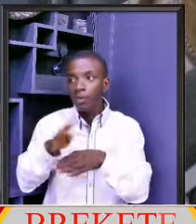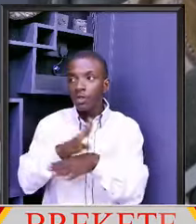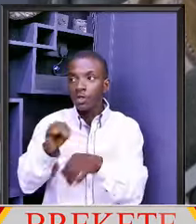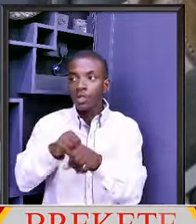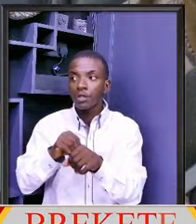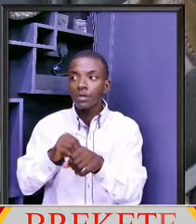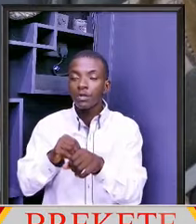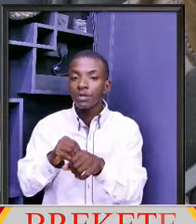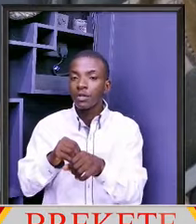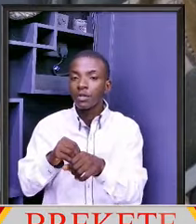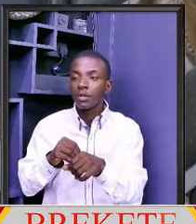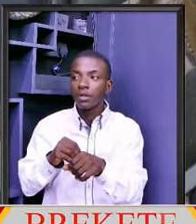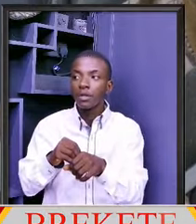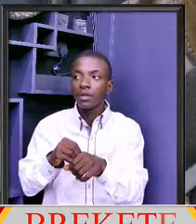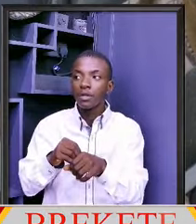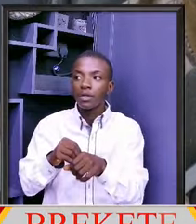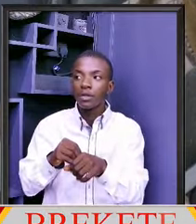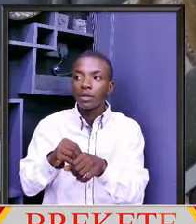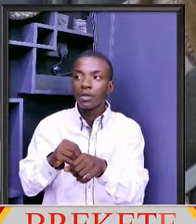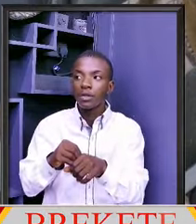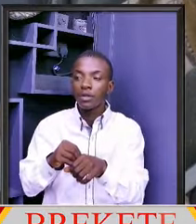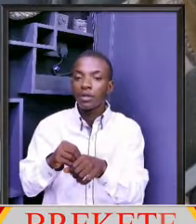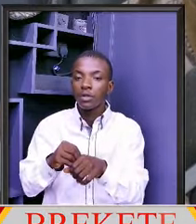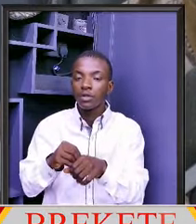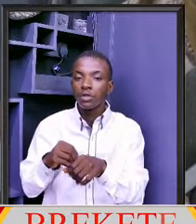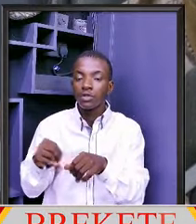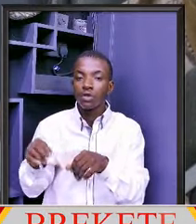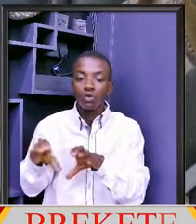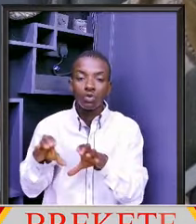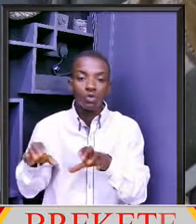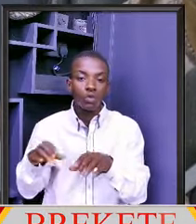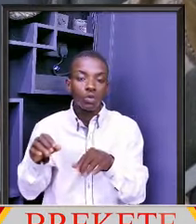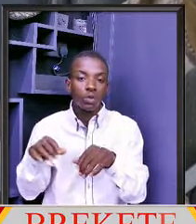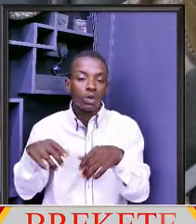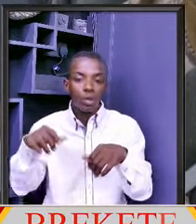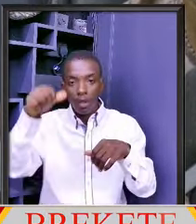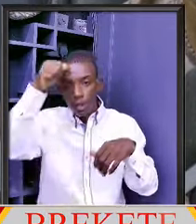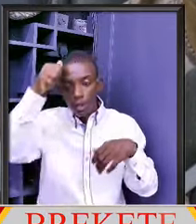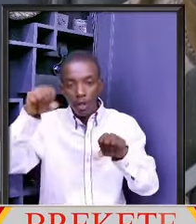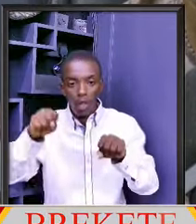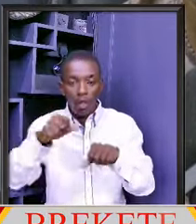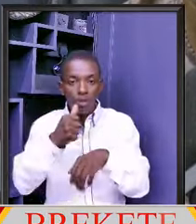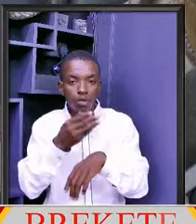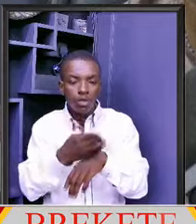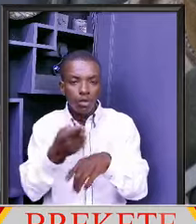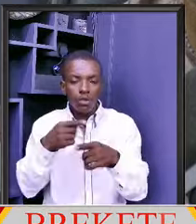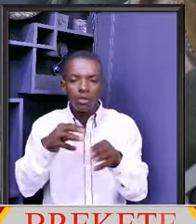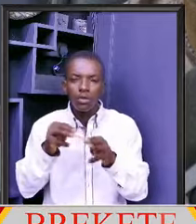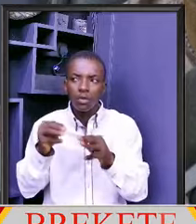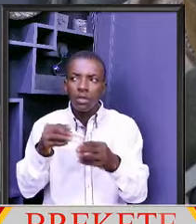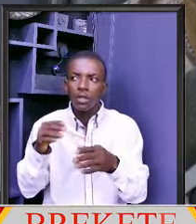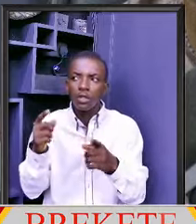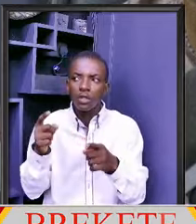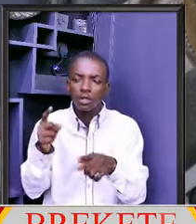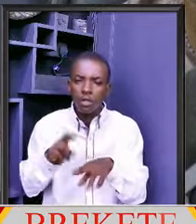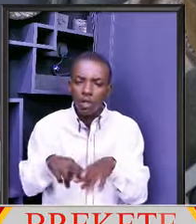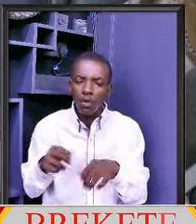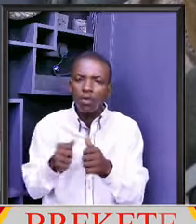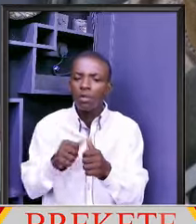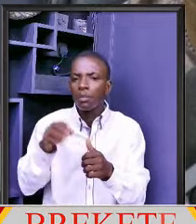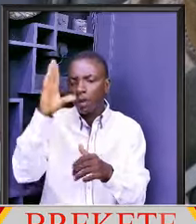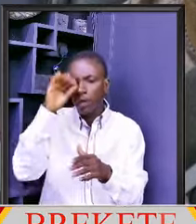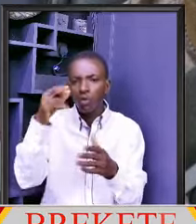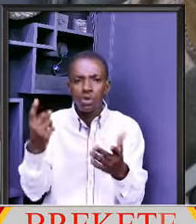sell Okada. But let us do KK in Abuja because KK is moving. He said, look for a place. I sat with the Oyibo man, we discussed, we had all